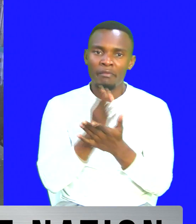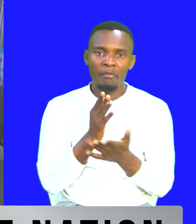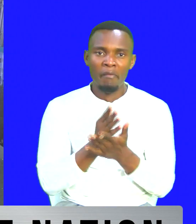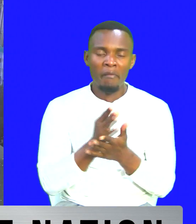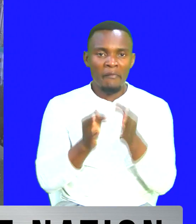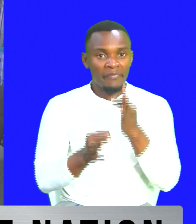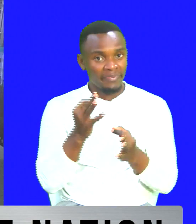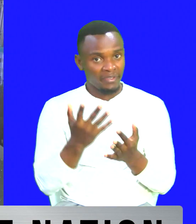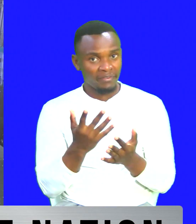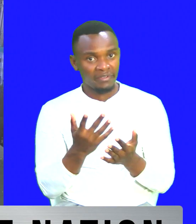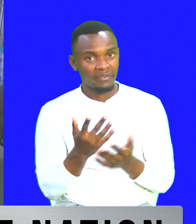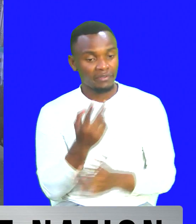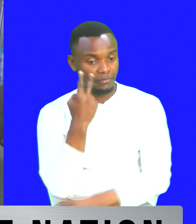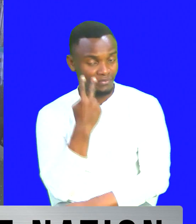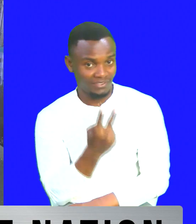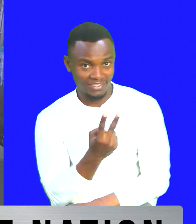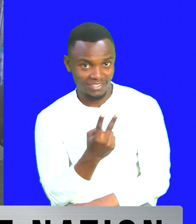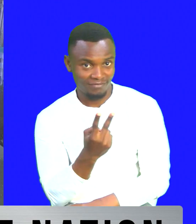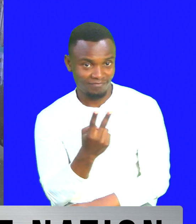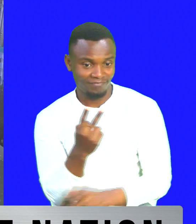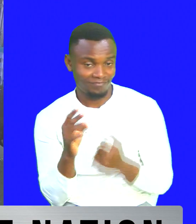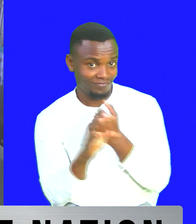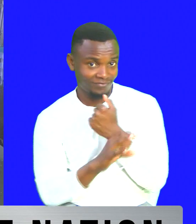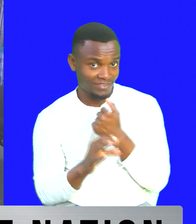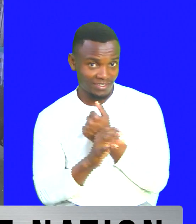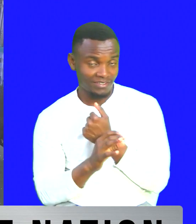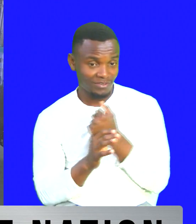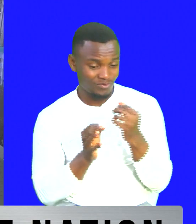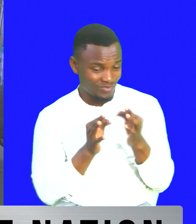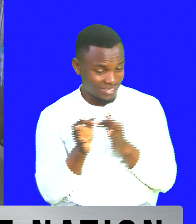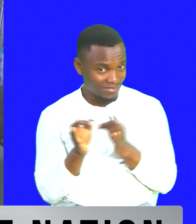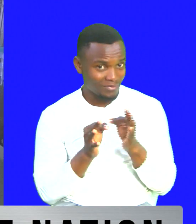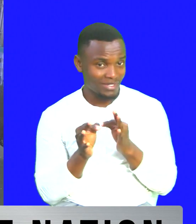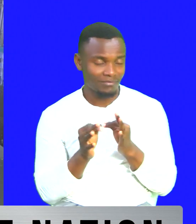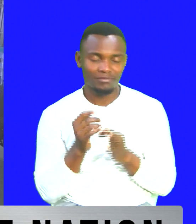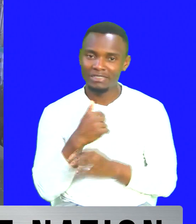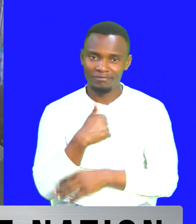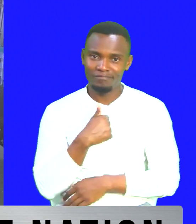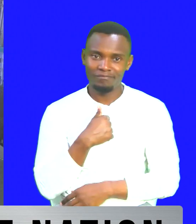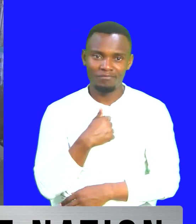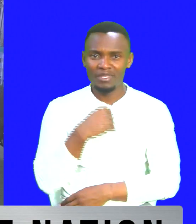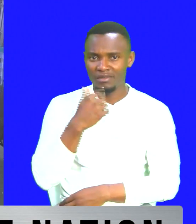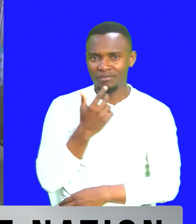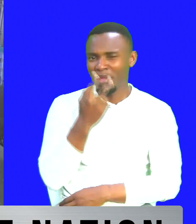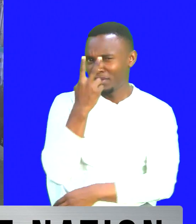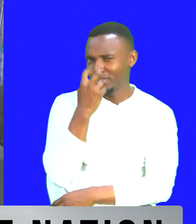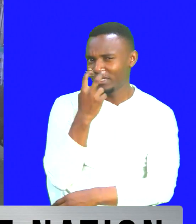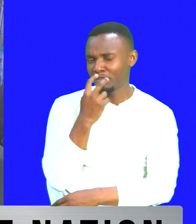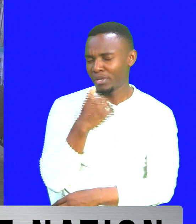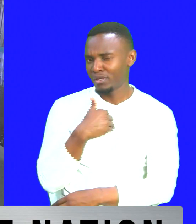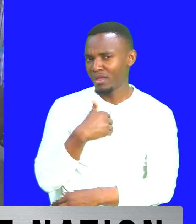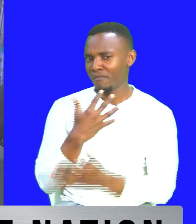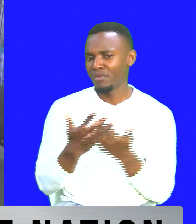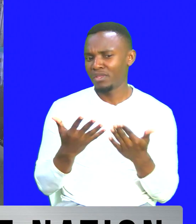we look at it critically, my eyebrows are raised. I have my own suspicions, I have my own